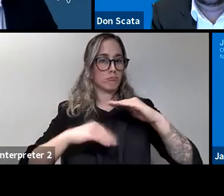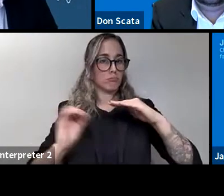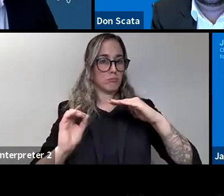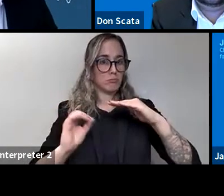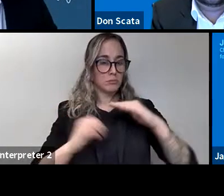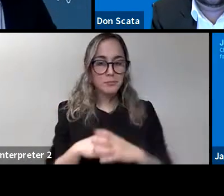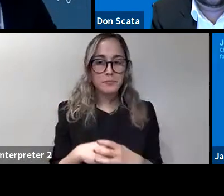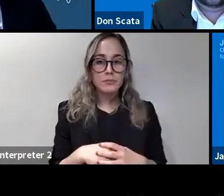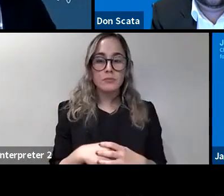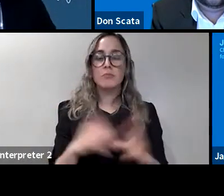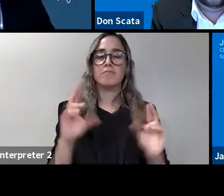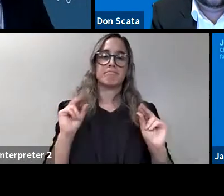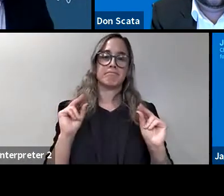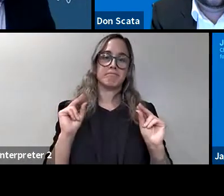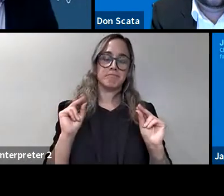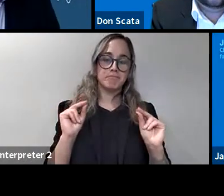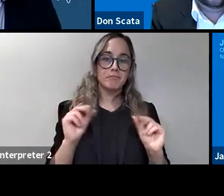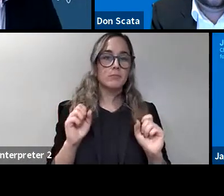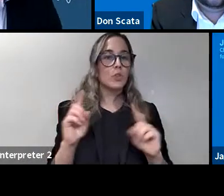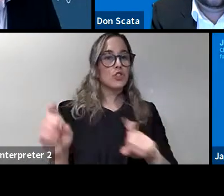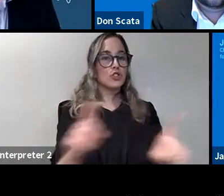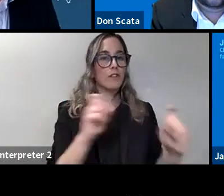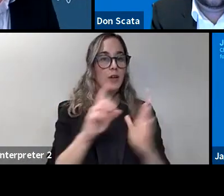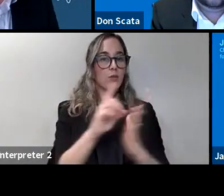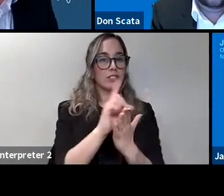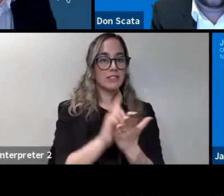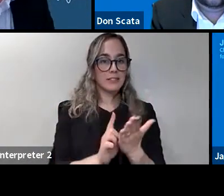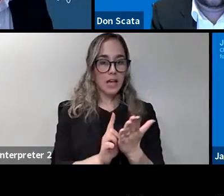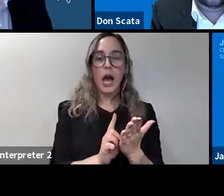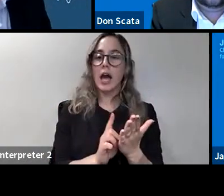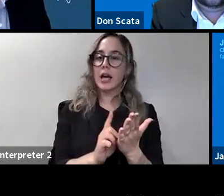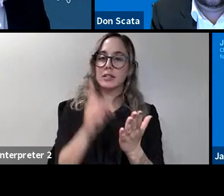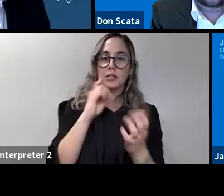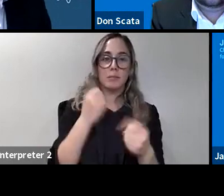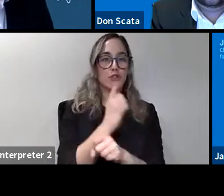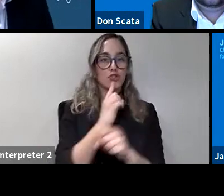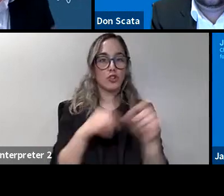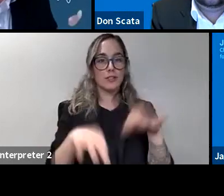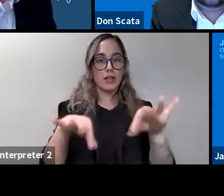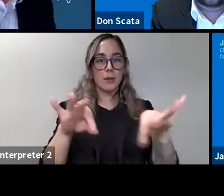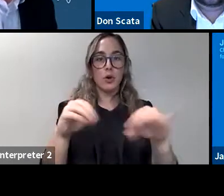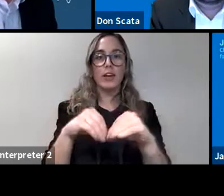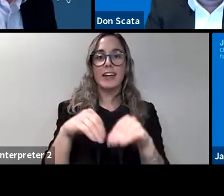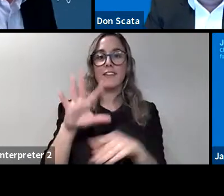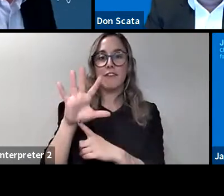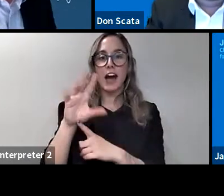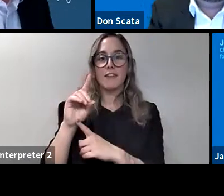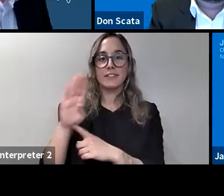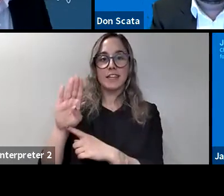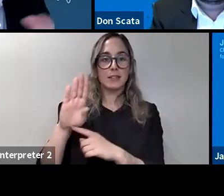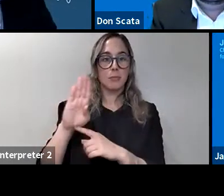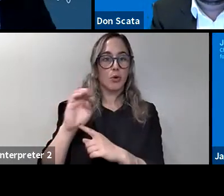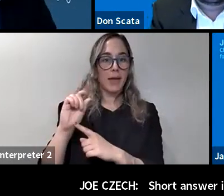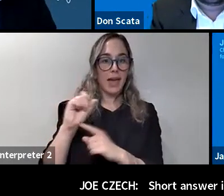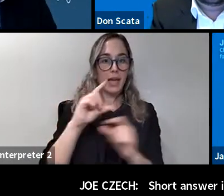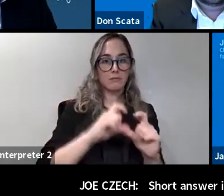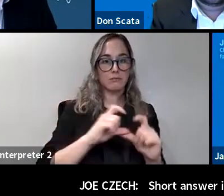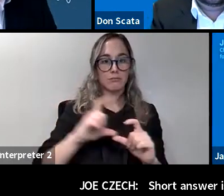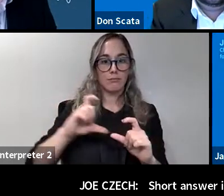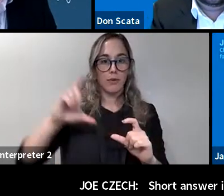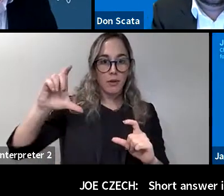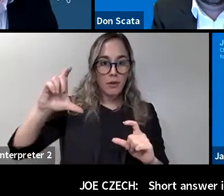No, short answer is no. The survey was designed to ensure sampling in 5 decibel bands between DNL 50